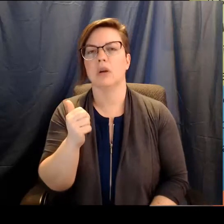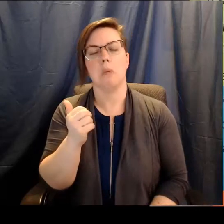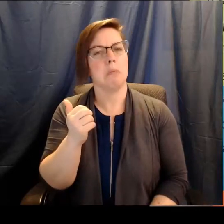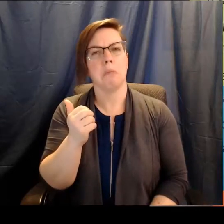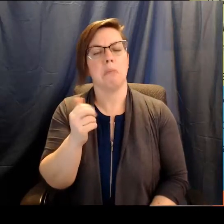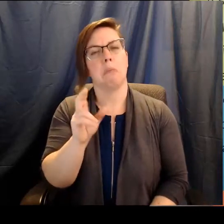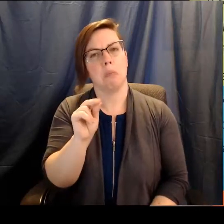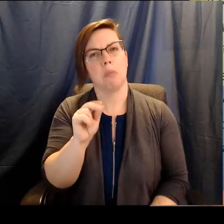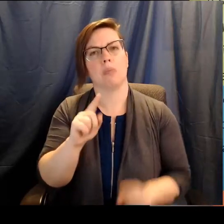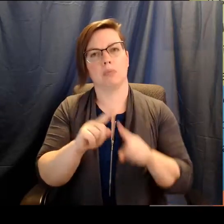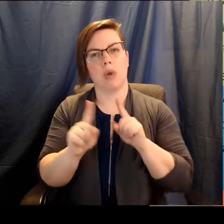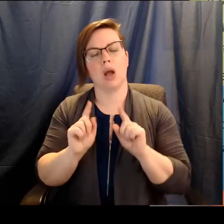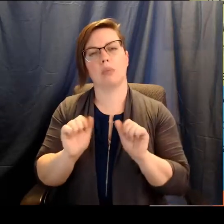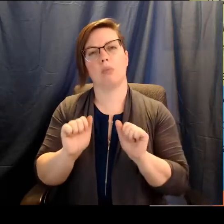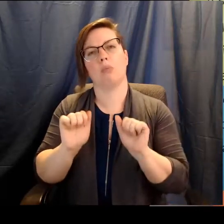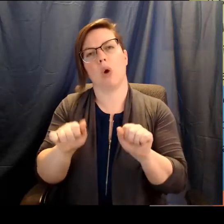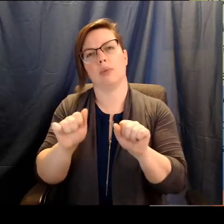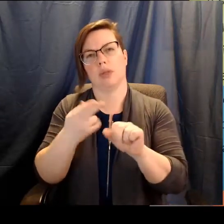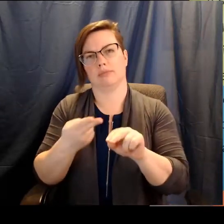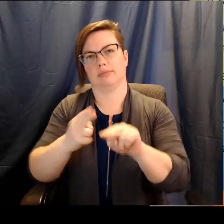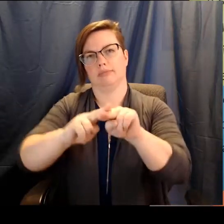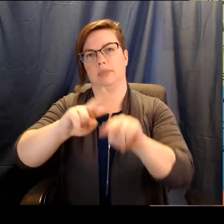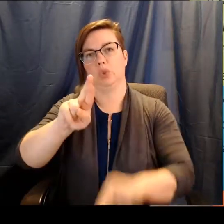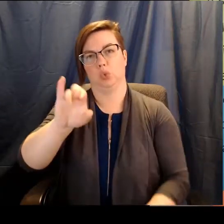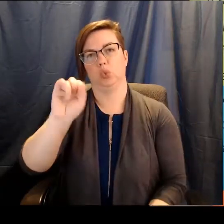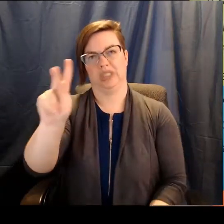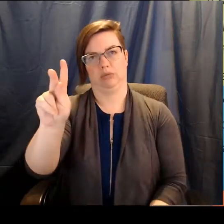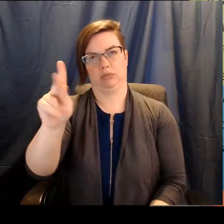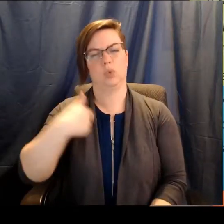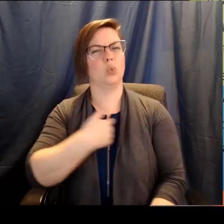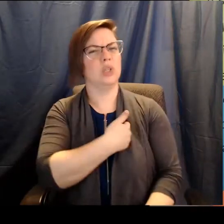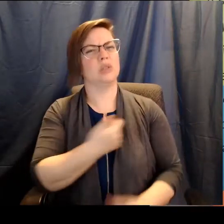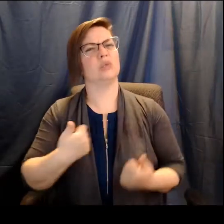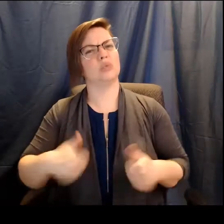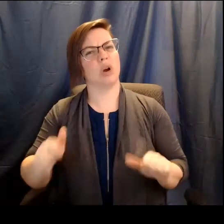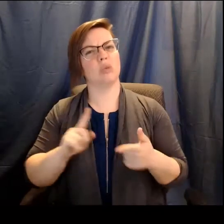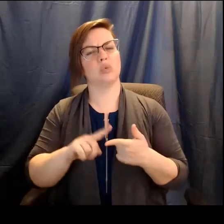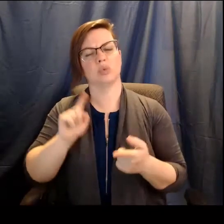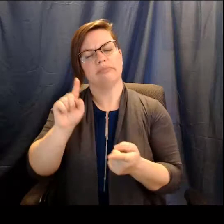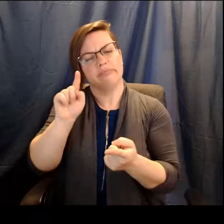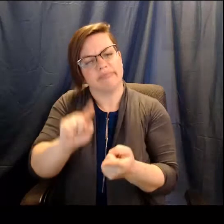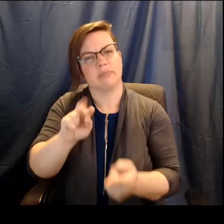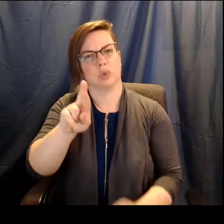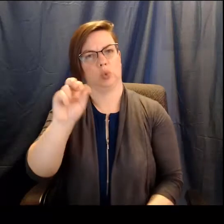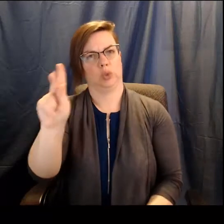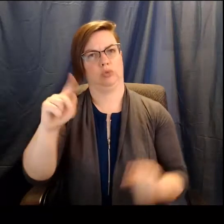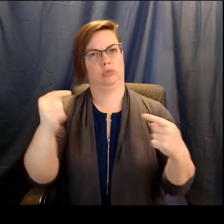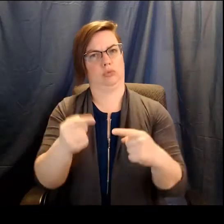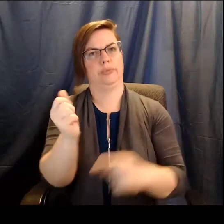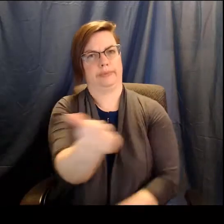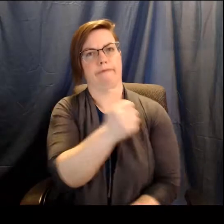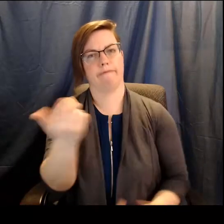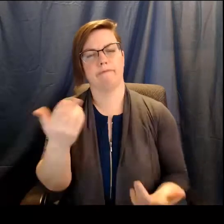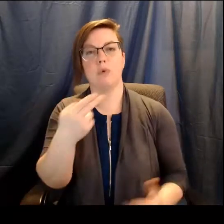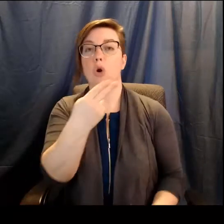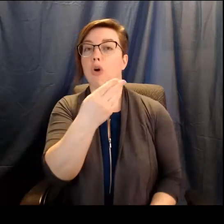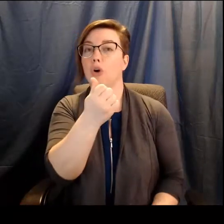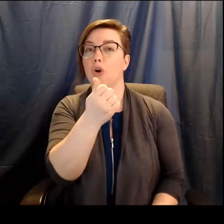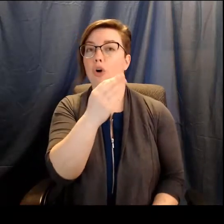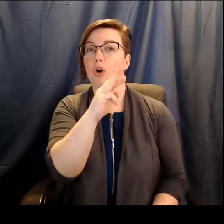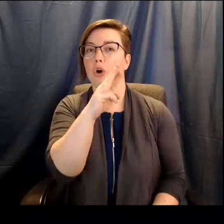reduce risk of something bad happening using a harm reduction approach. So when we look at that middle picture, we're going to start at the